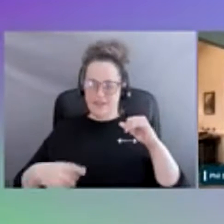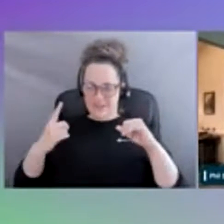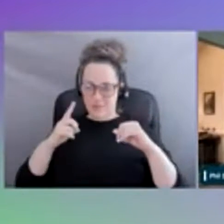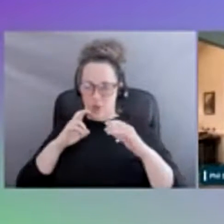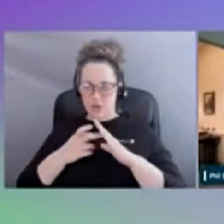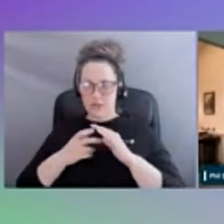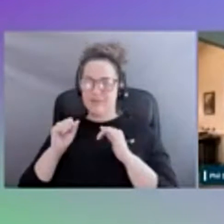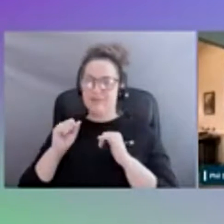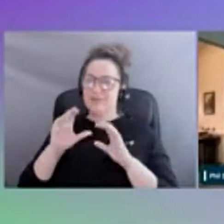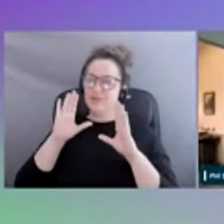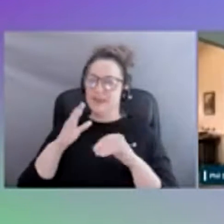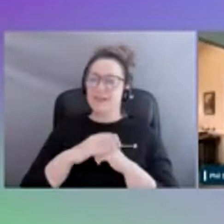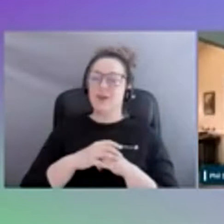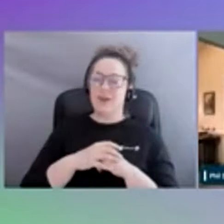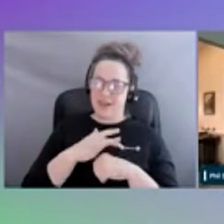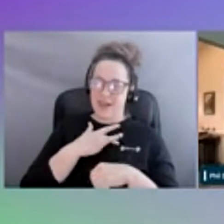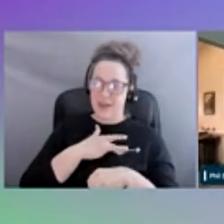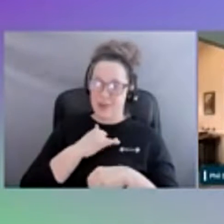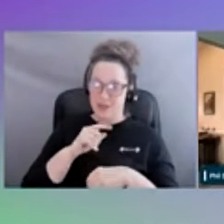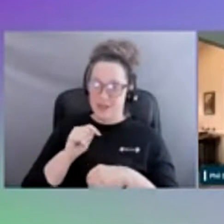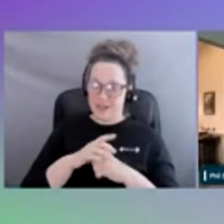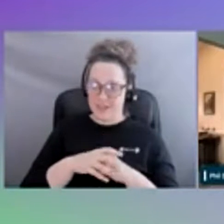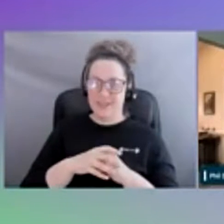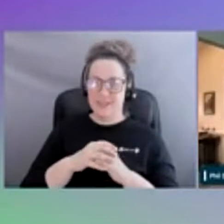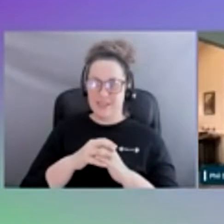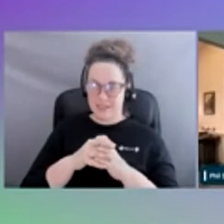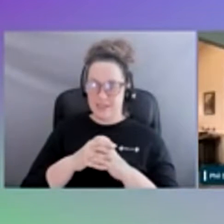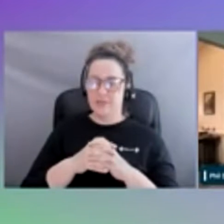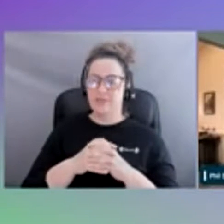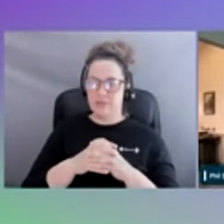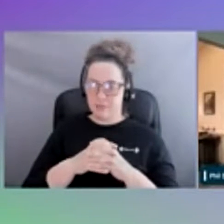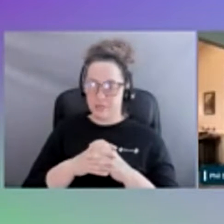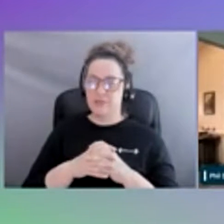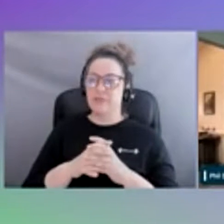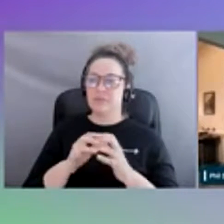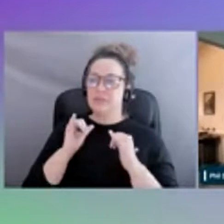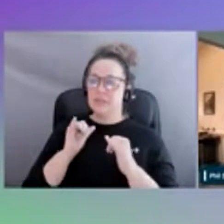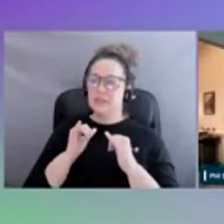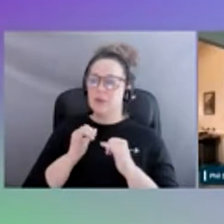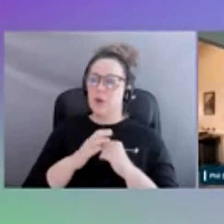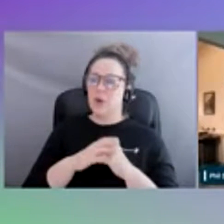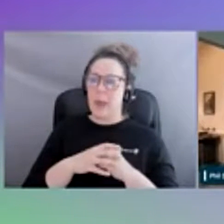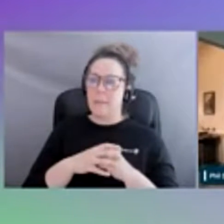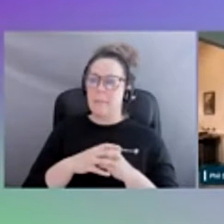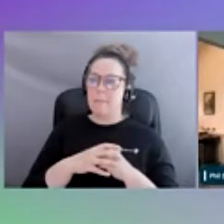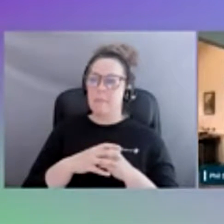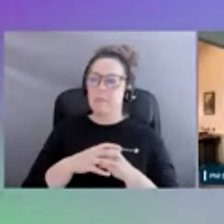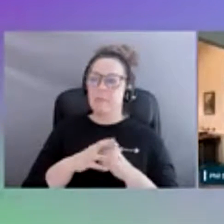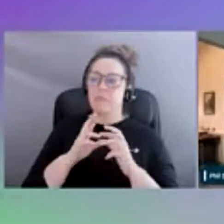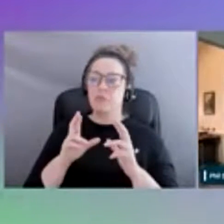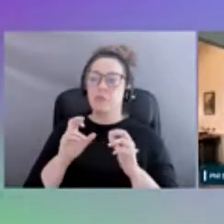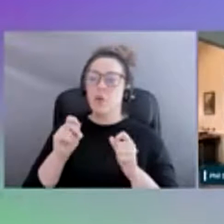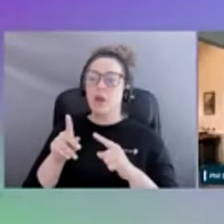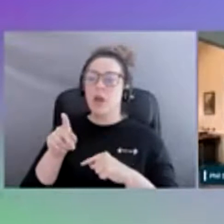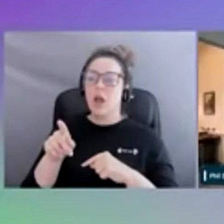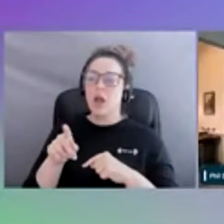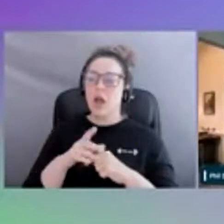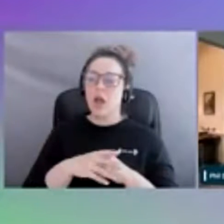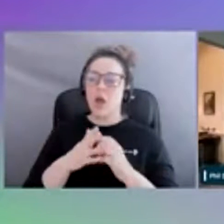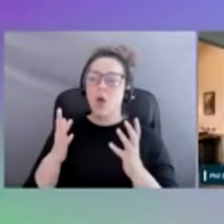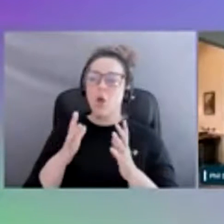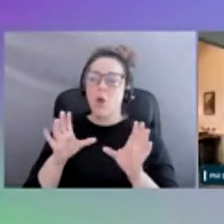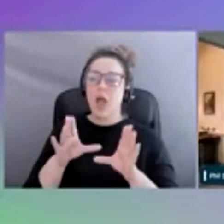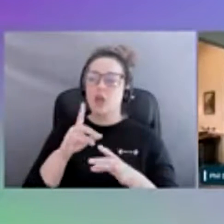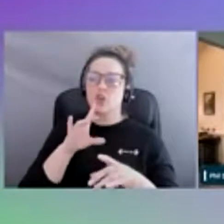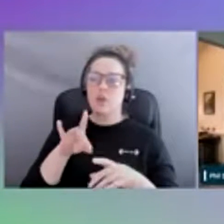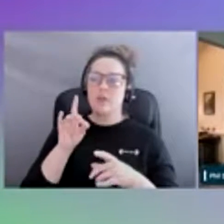Great. Yeah, thank you. I appreciate that. Me too. Ready? Okay. What actions do